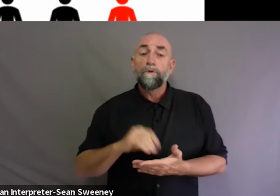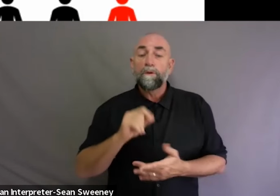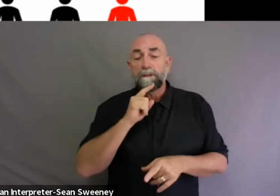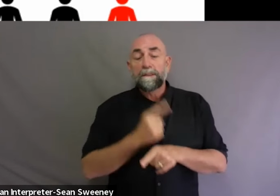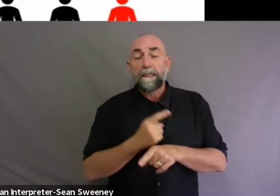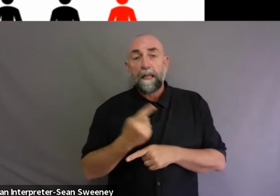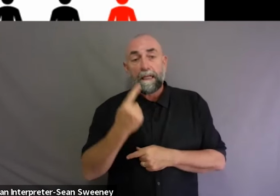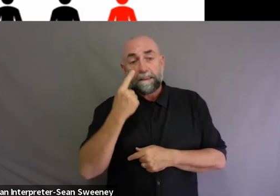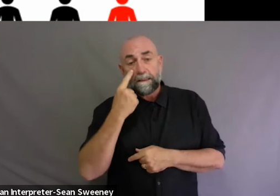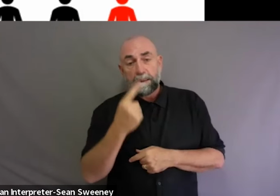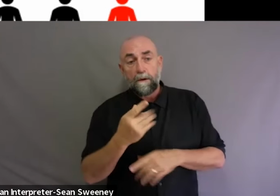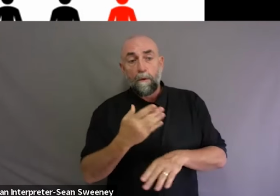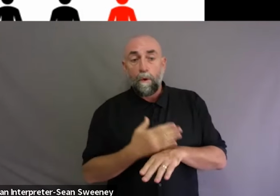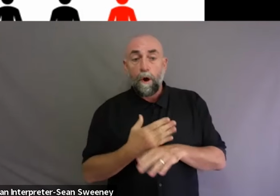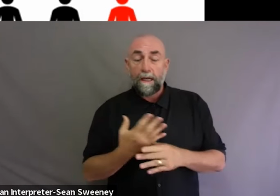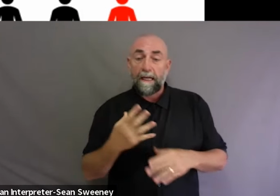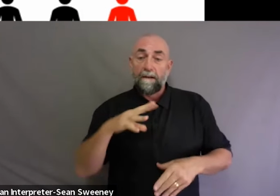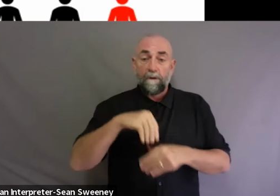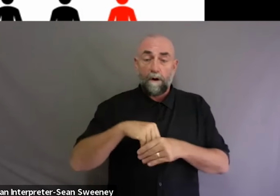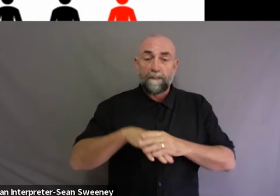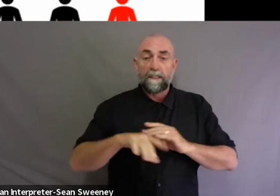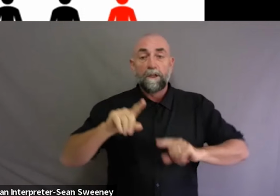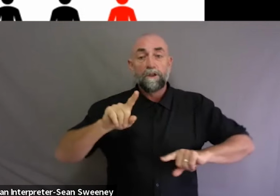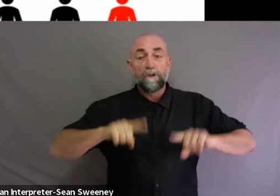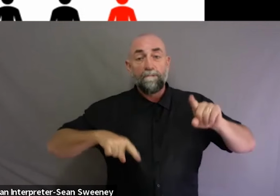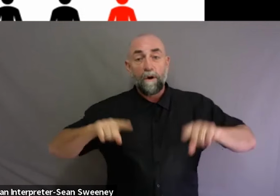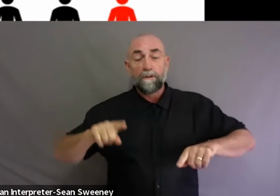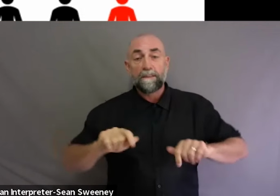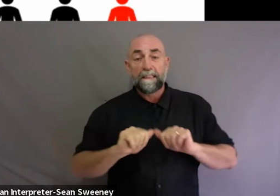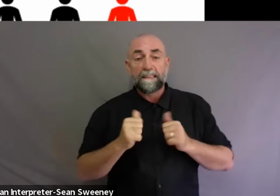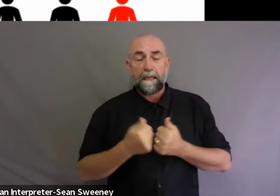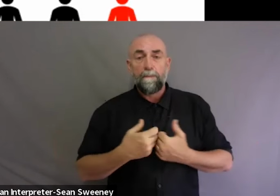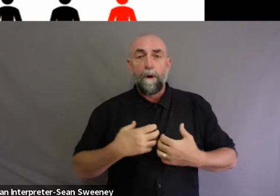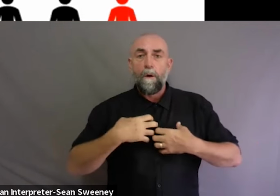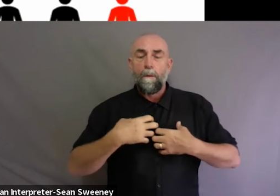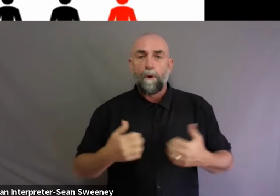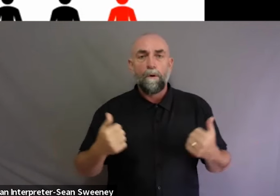found working in a diverse team more rewarding. Next slide.